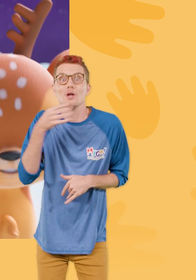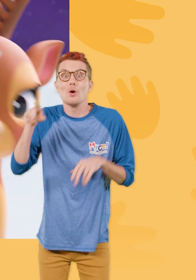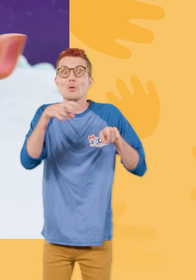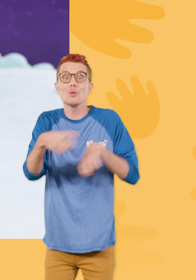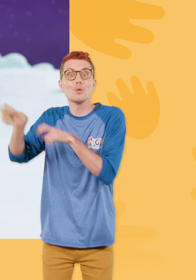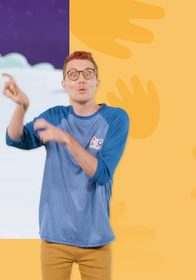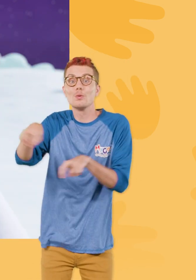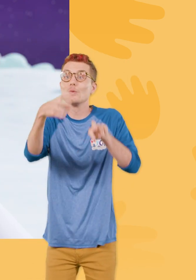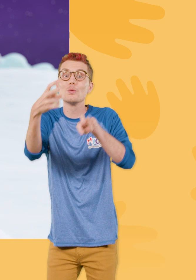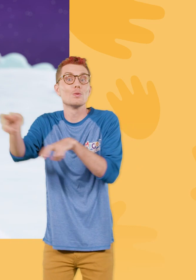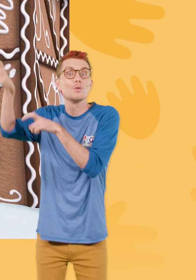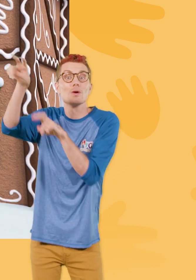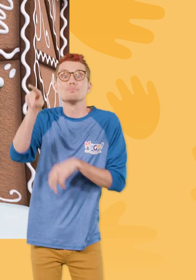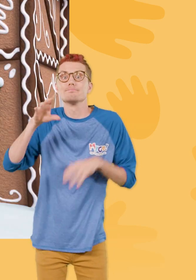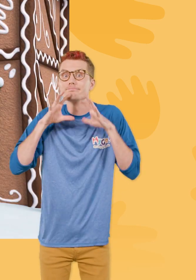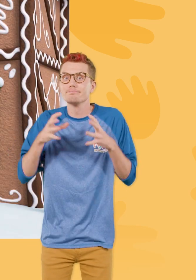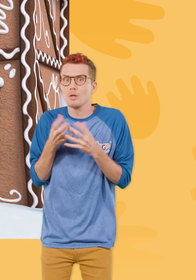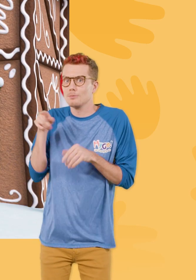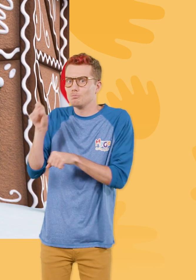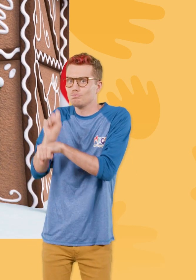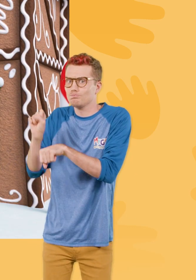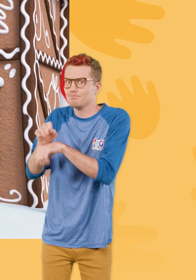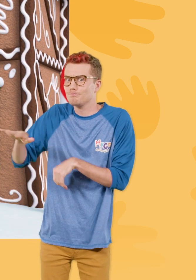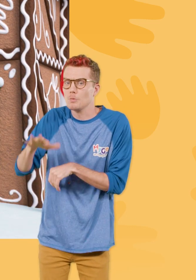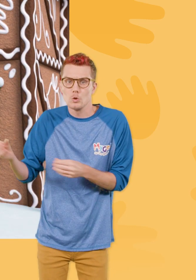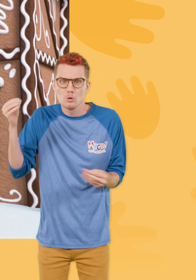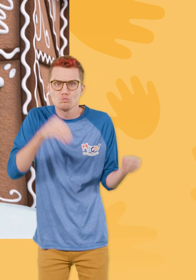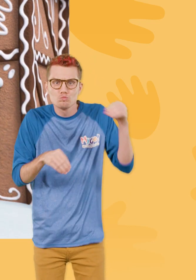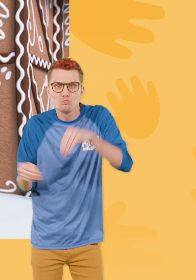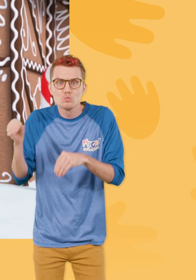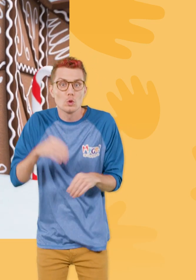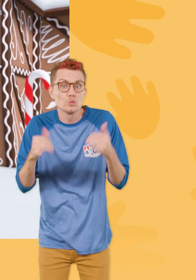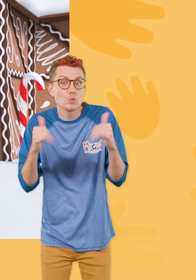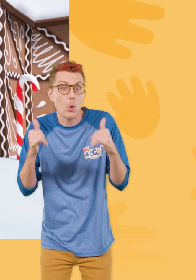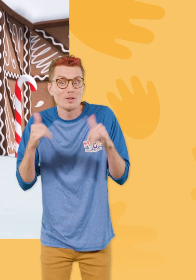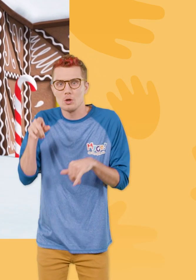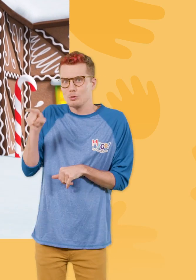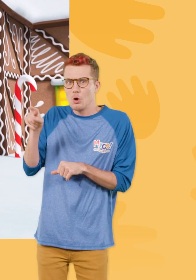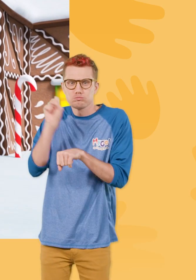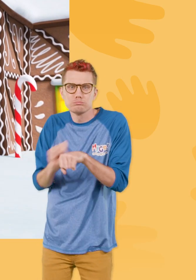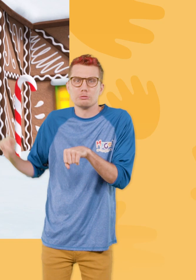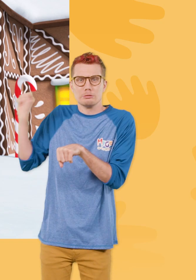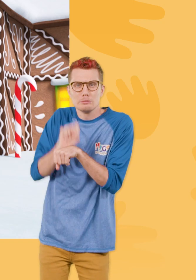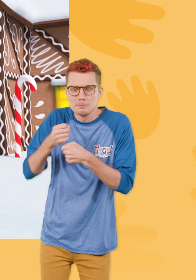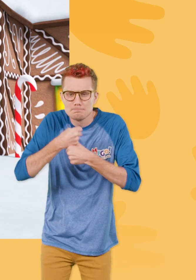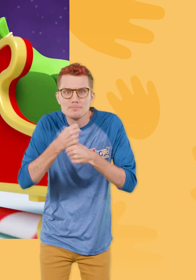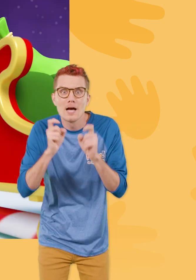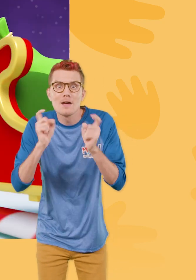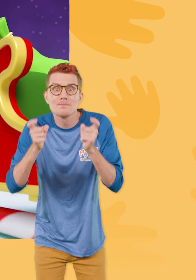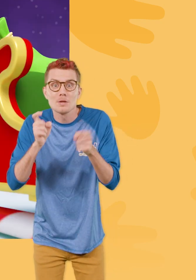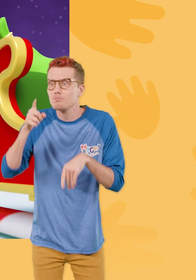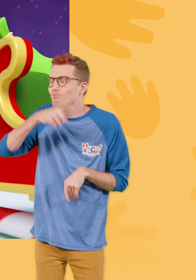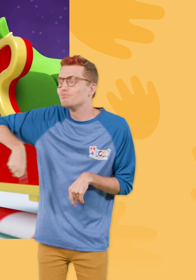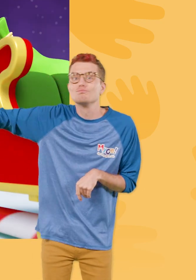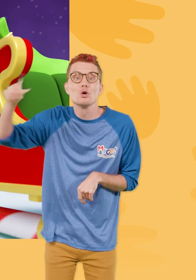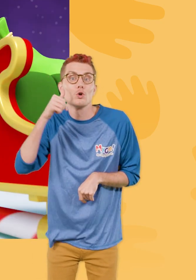It's nearly time to fly. Santa's in his workshop, packing up the toys. He's worked so hard to make the gifts for all